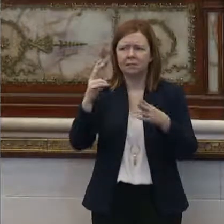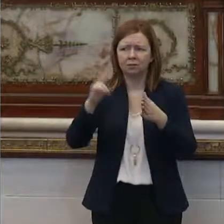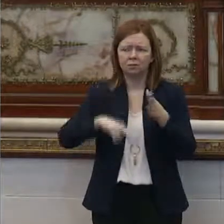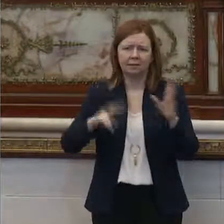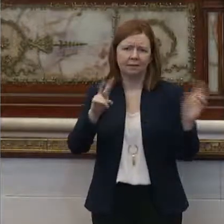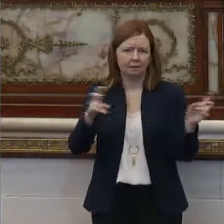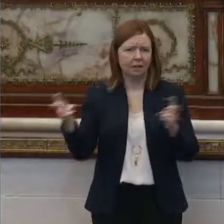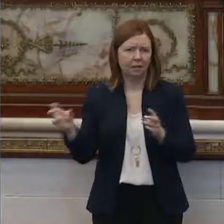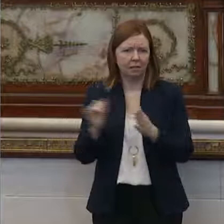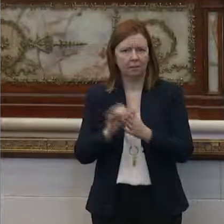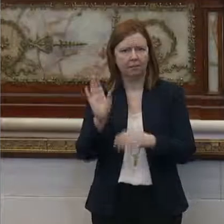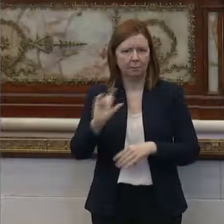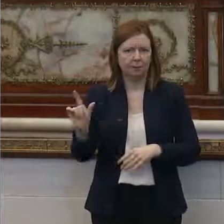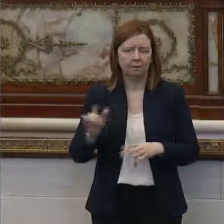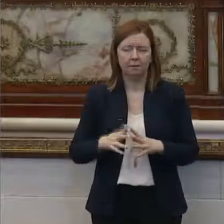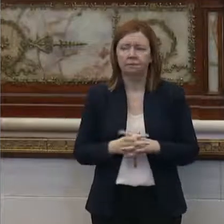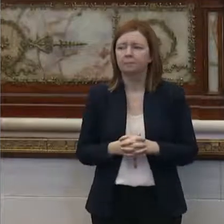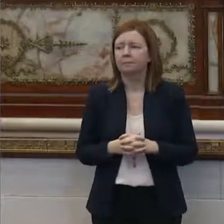the title of the bill?